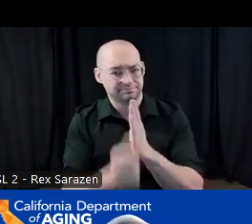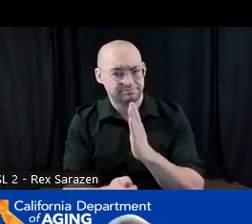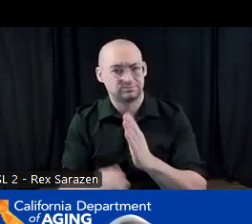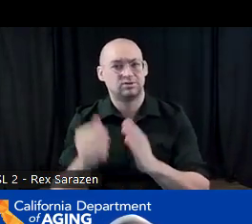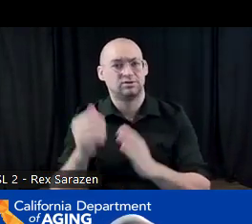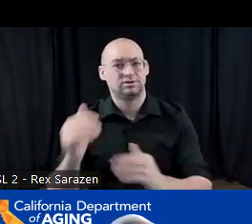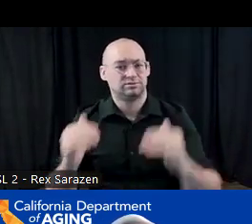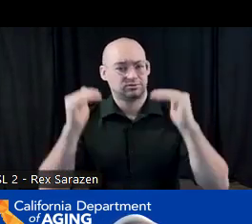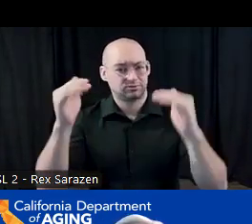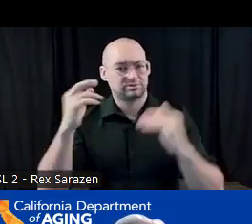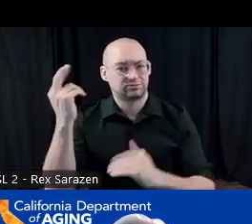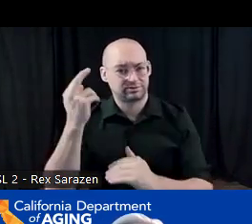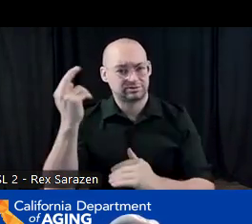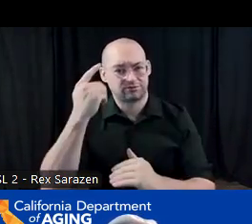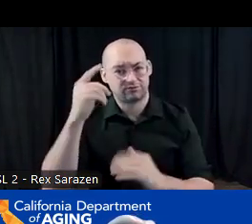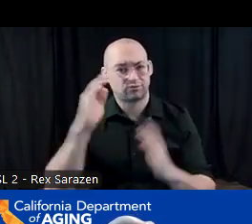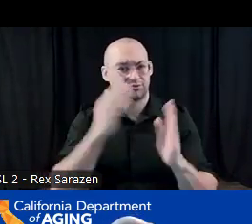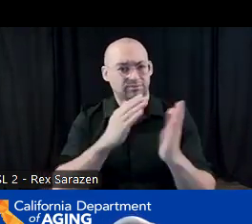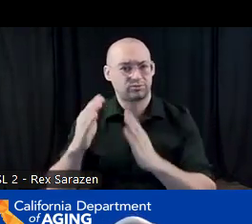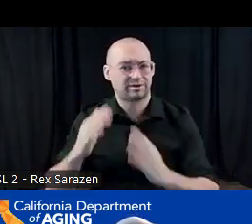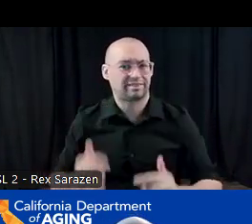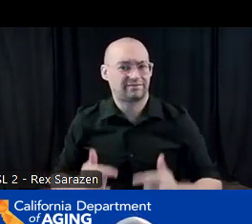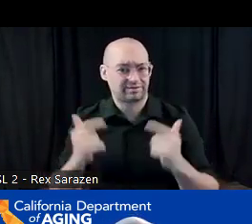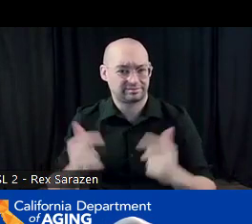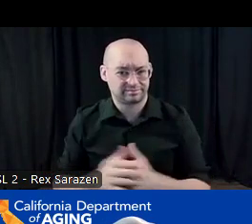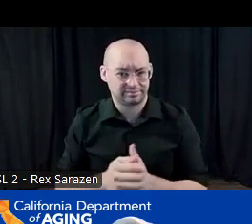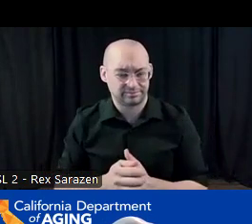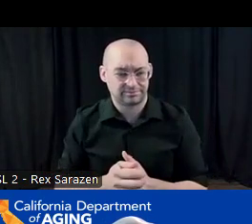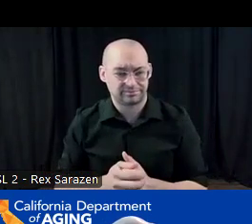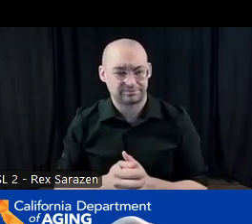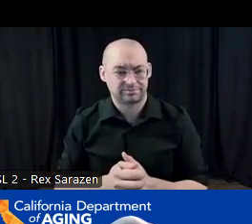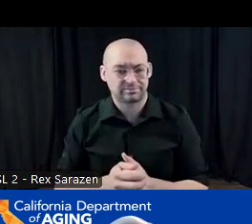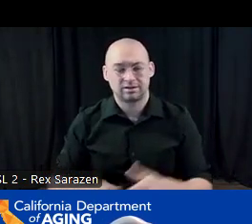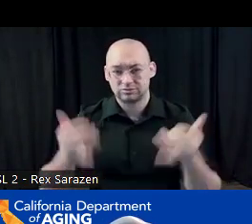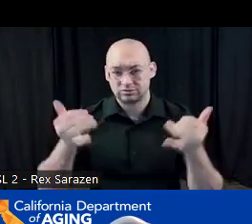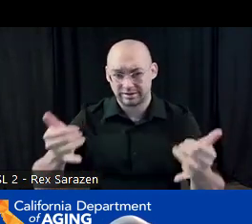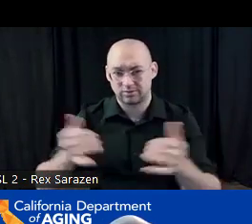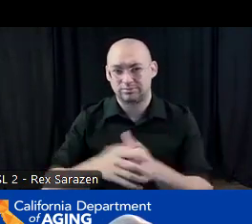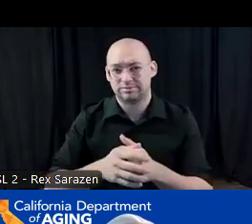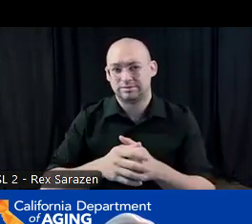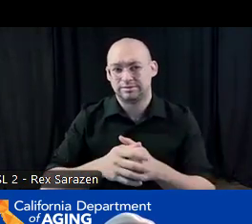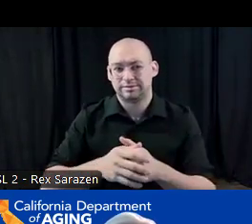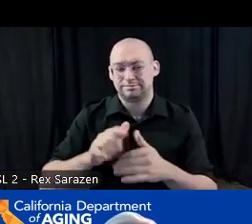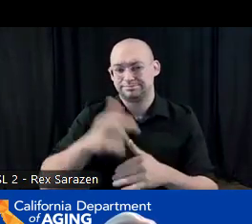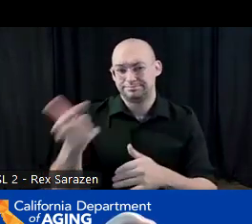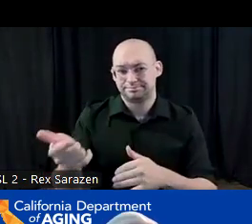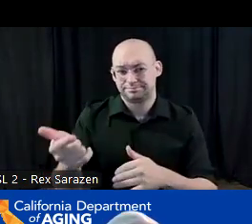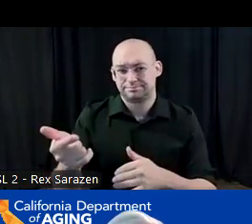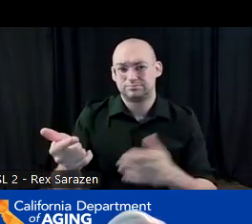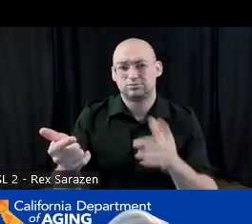of community living. And so at this time, I would like to turn it over